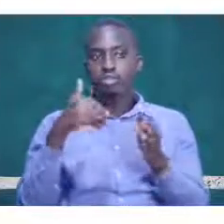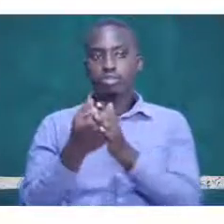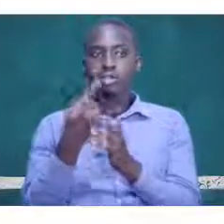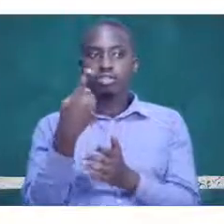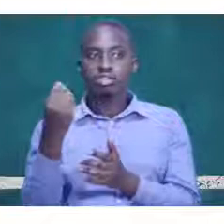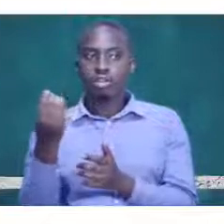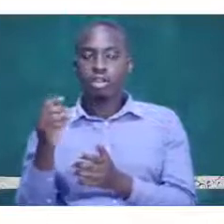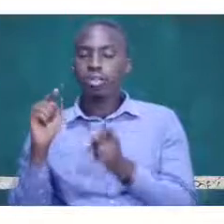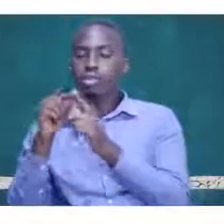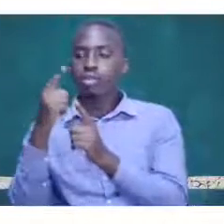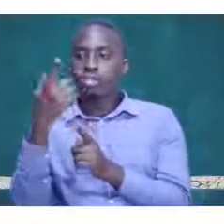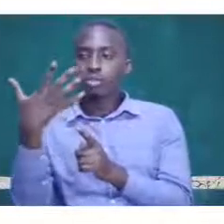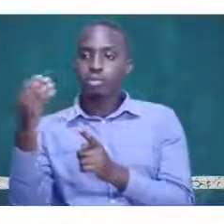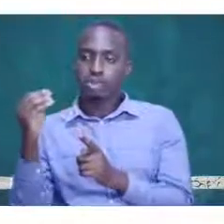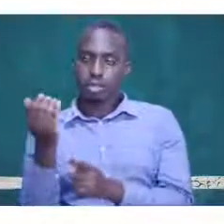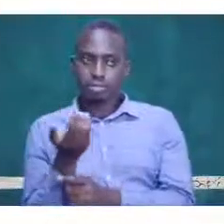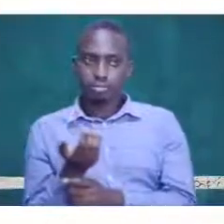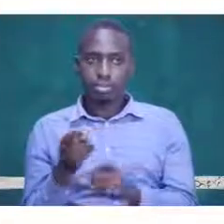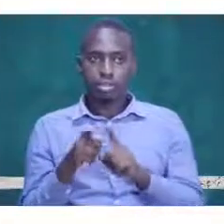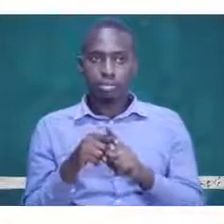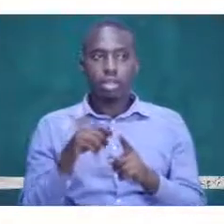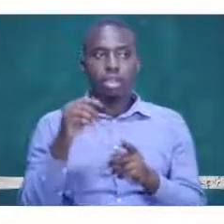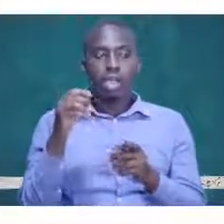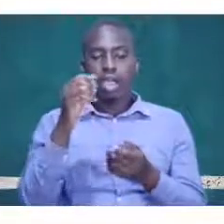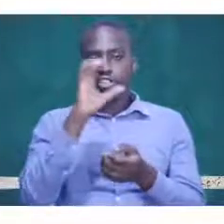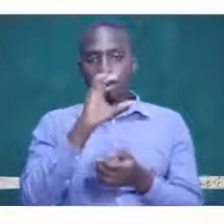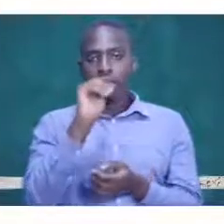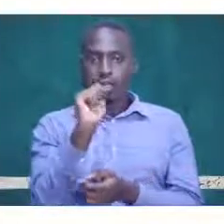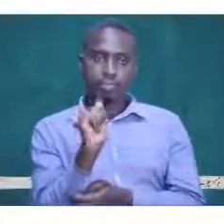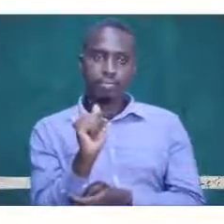first interpret the question. Let's first interpret the